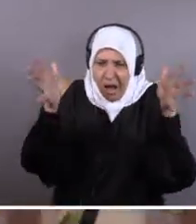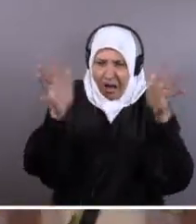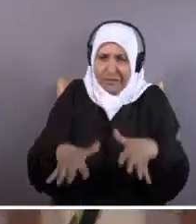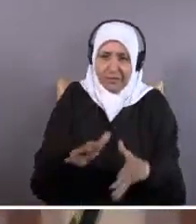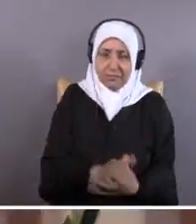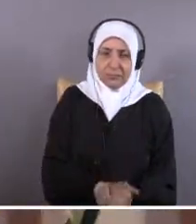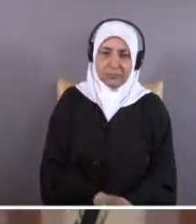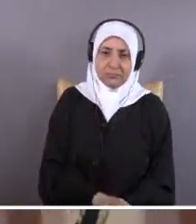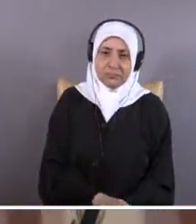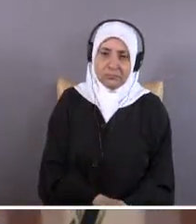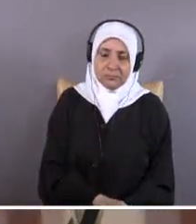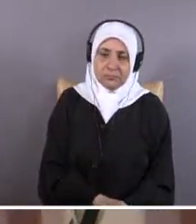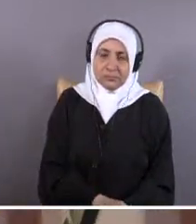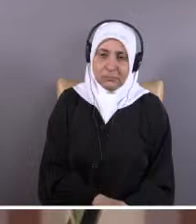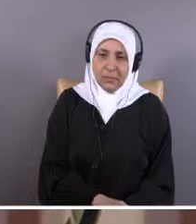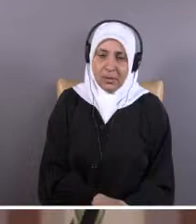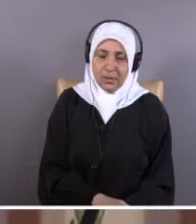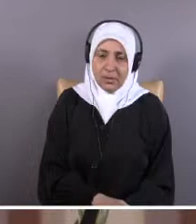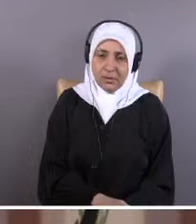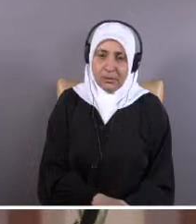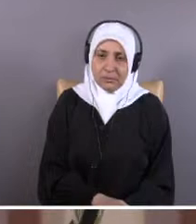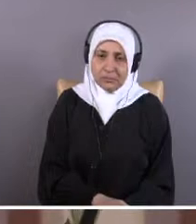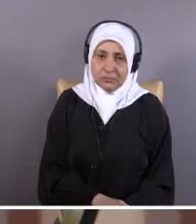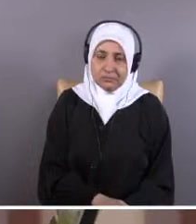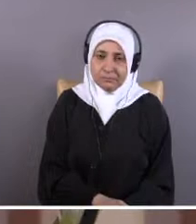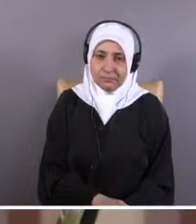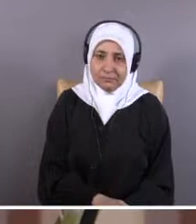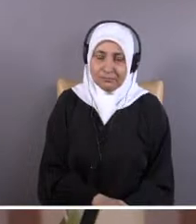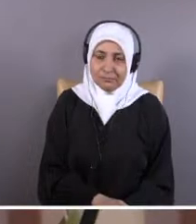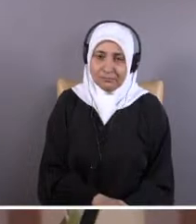where genocide